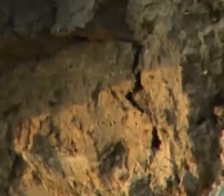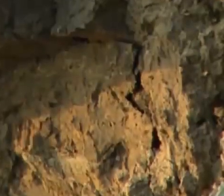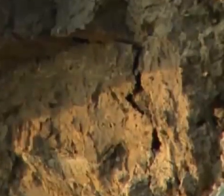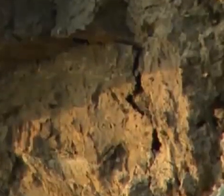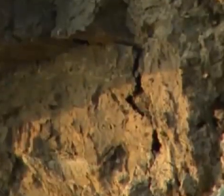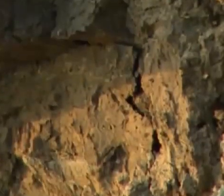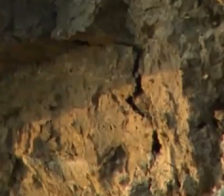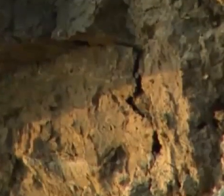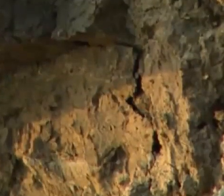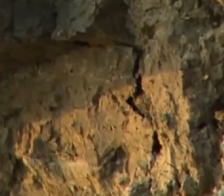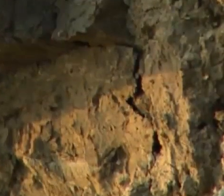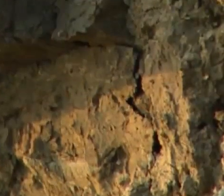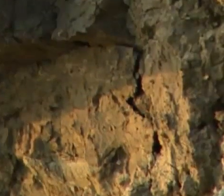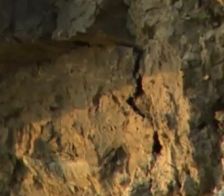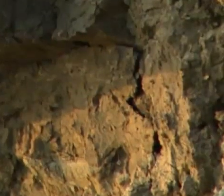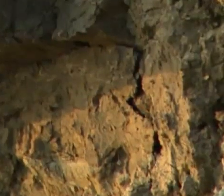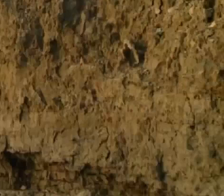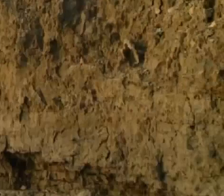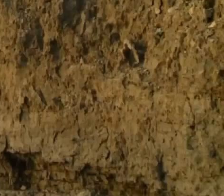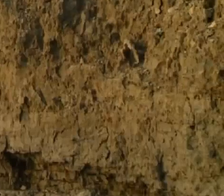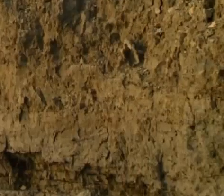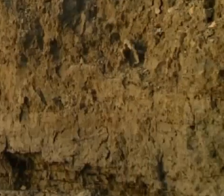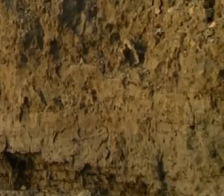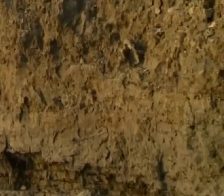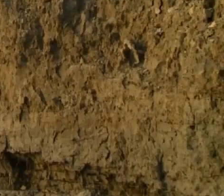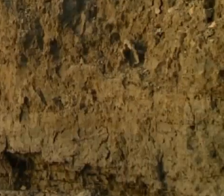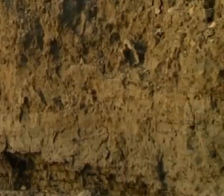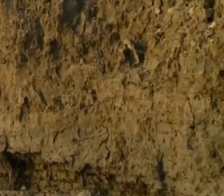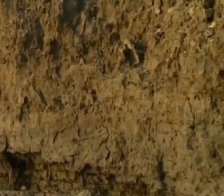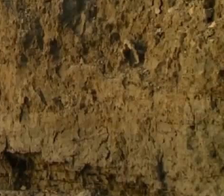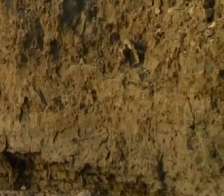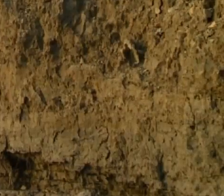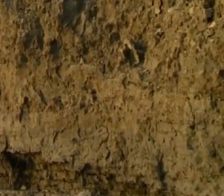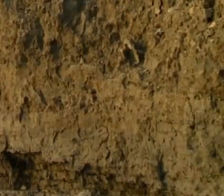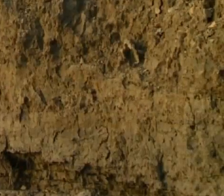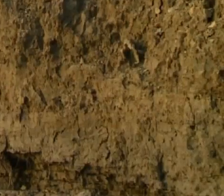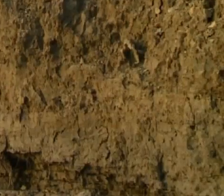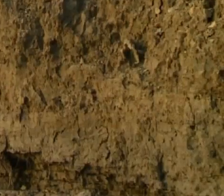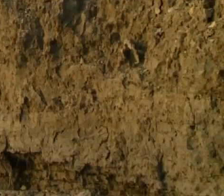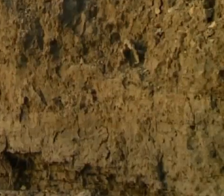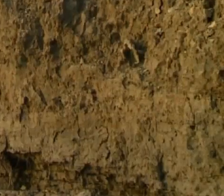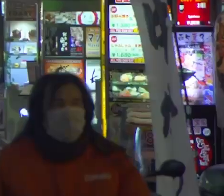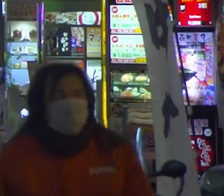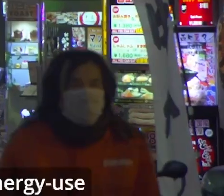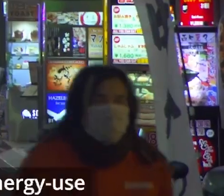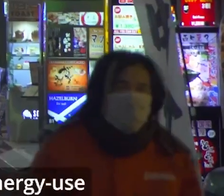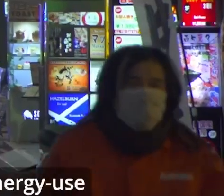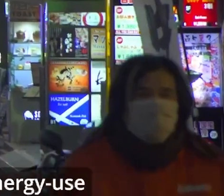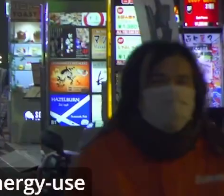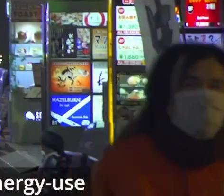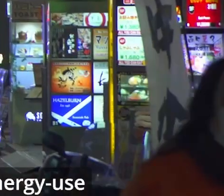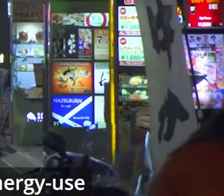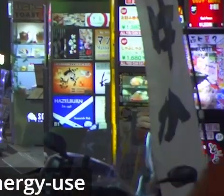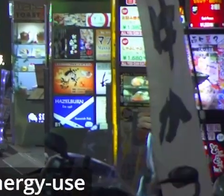4, socially engaged, is about encouraging community participation to help keep infrastructure resilient. For